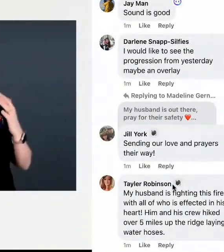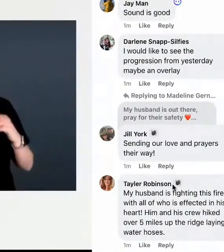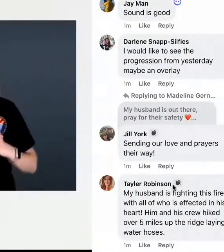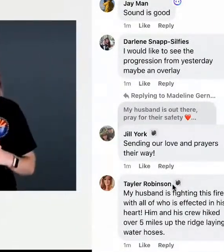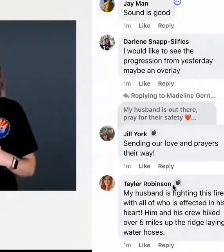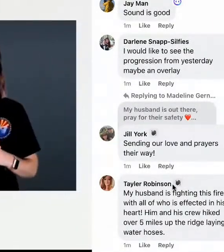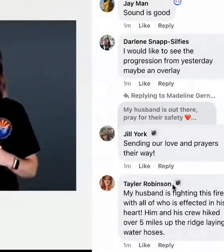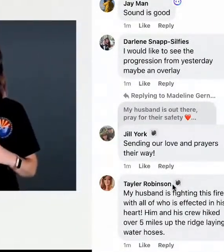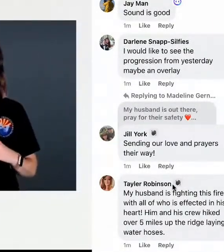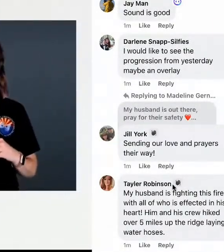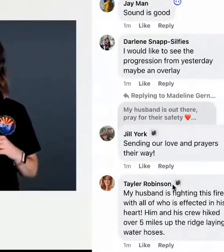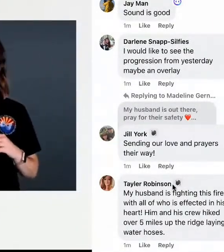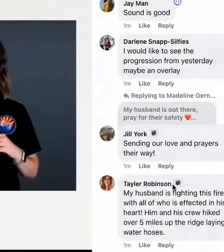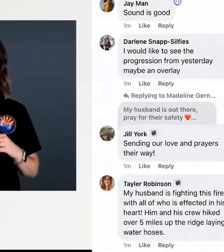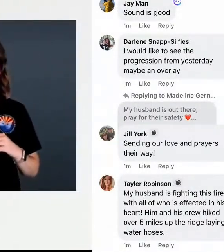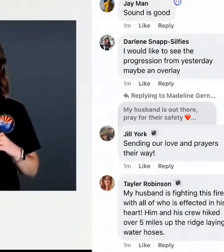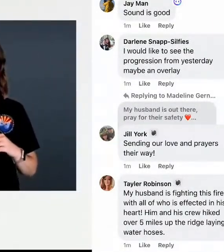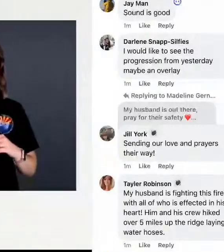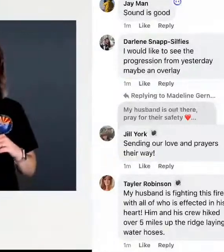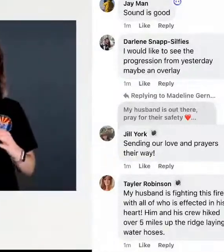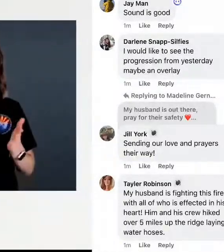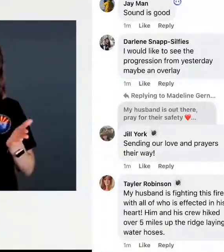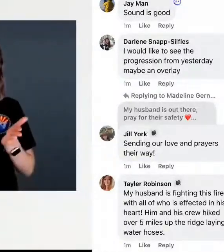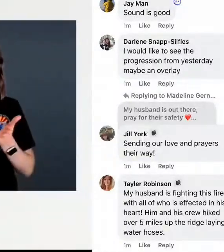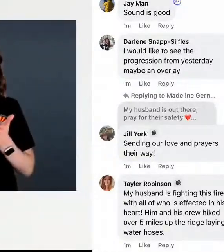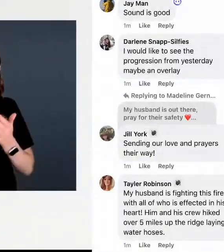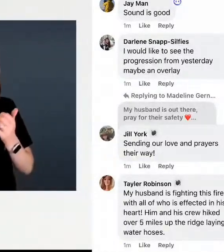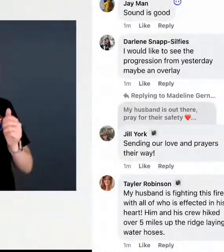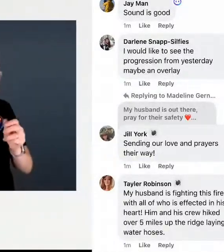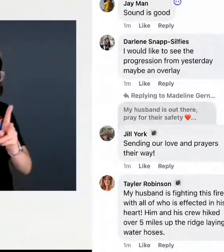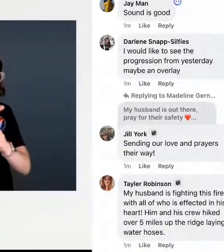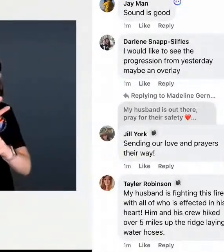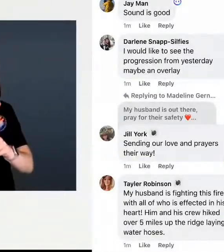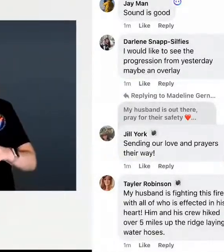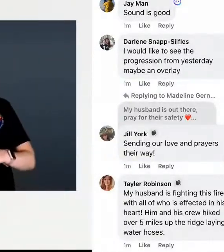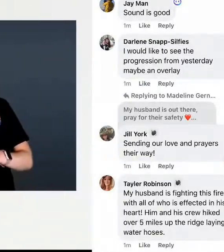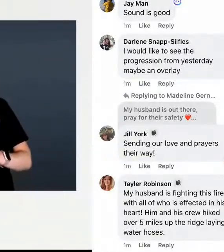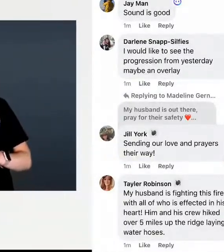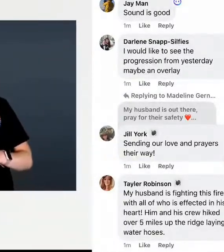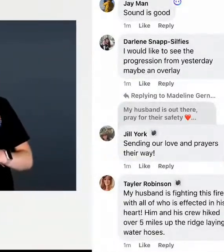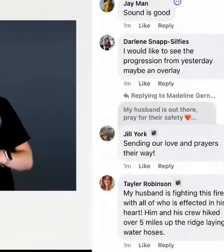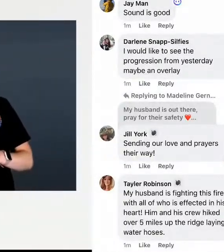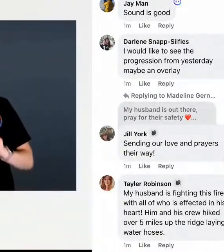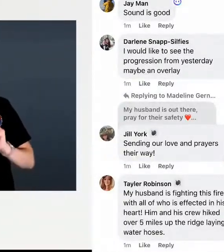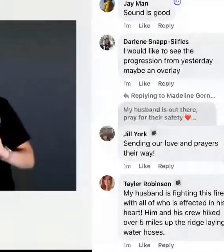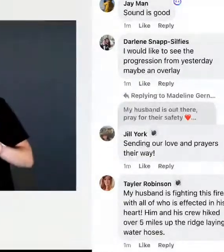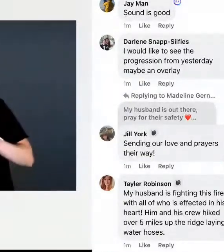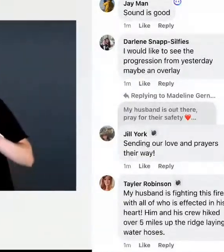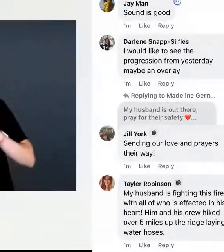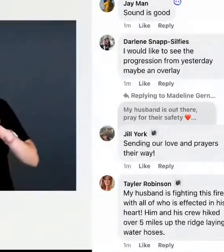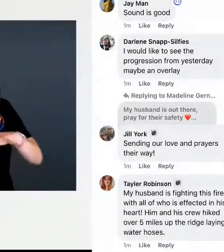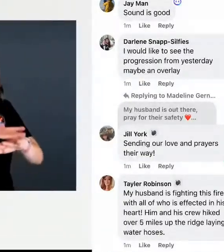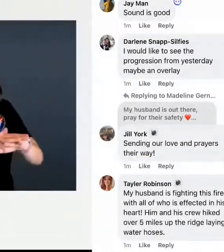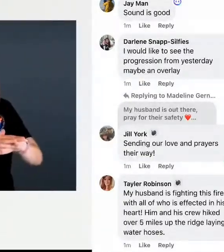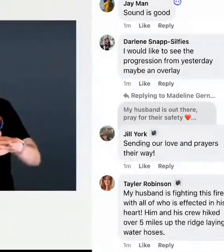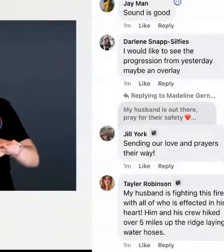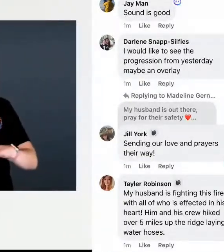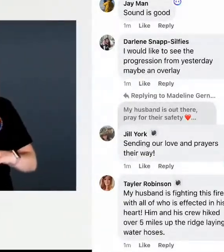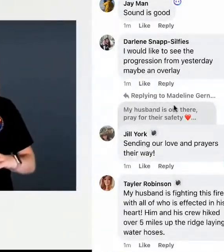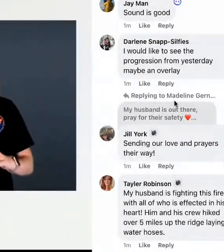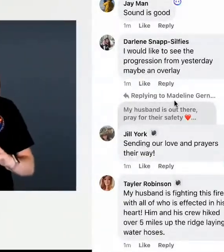we'll be going down and seeking opportunity again to go direct. We have a plan in place for that, and as well maintaining our full suppression